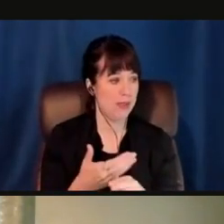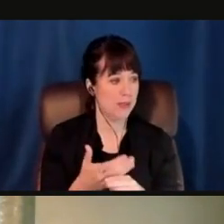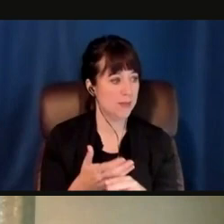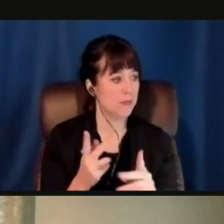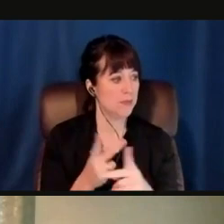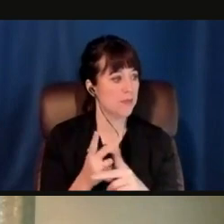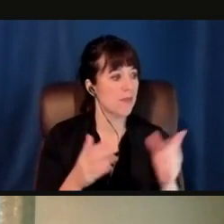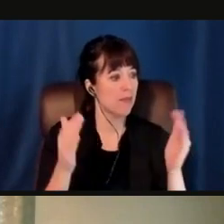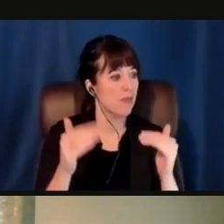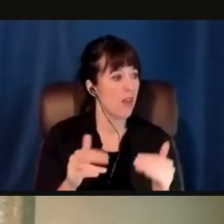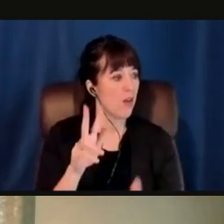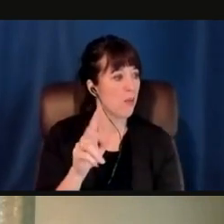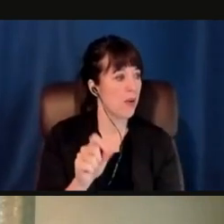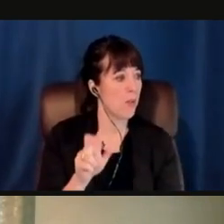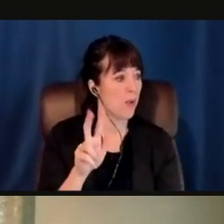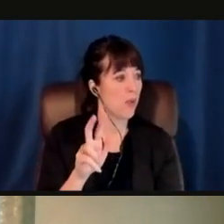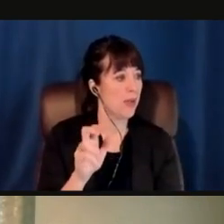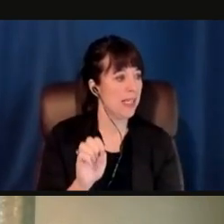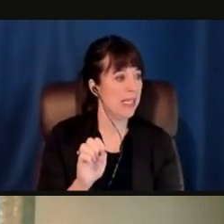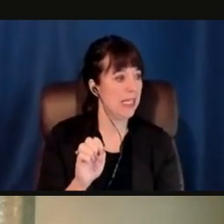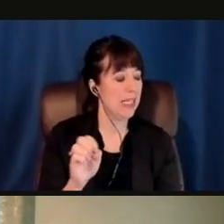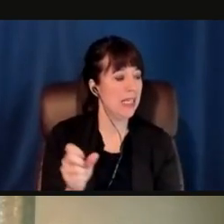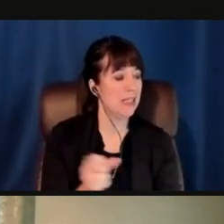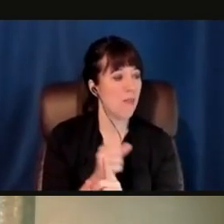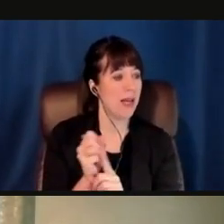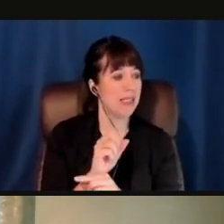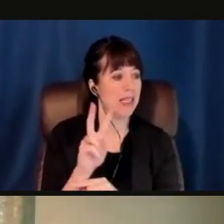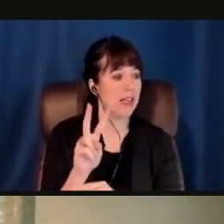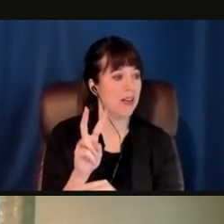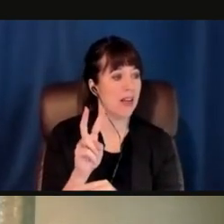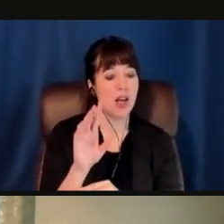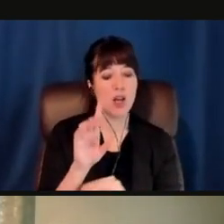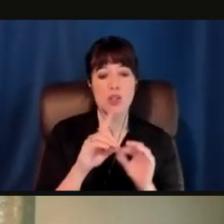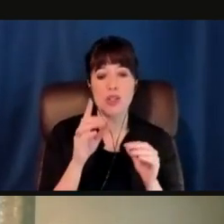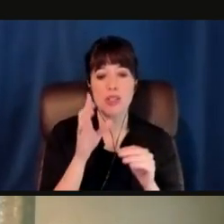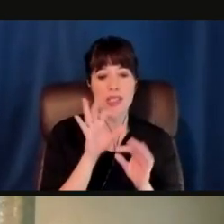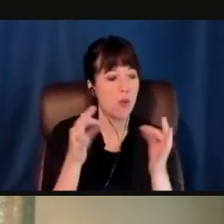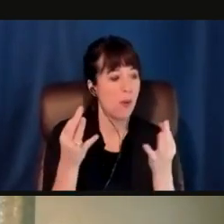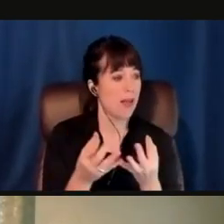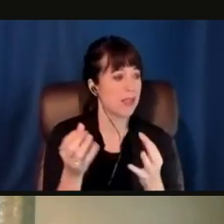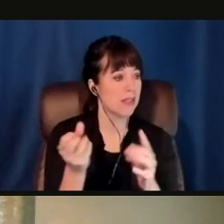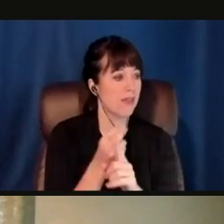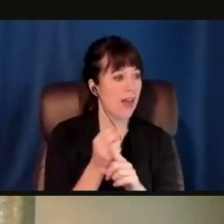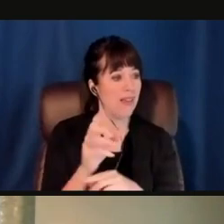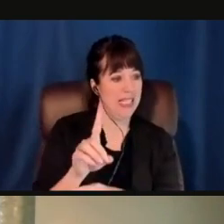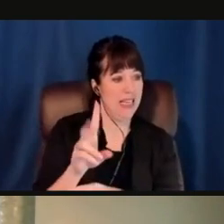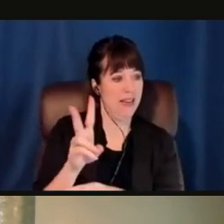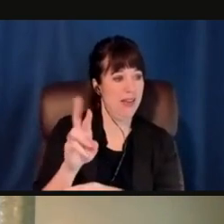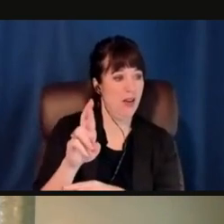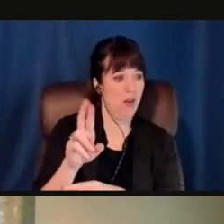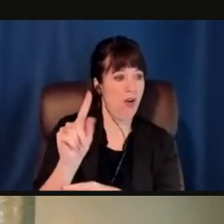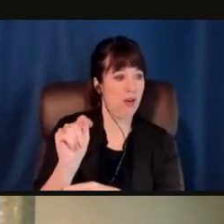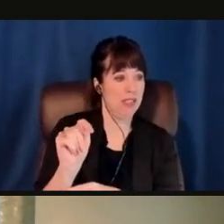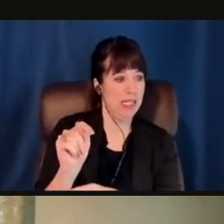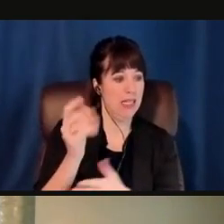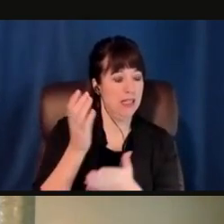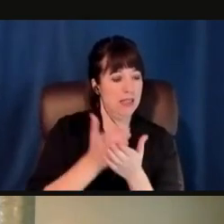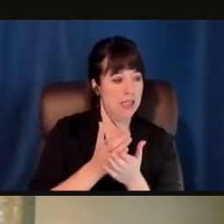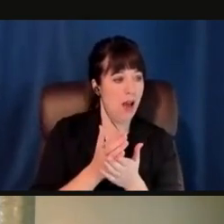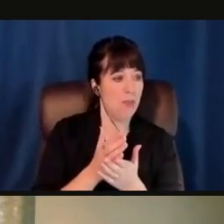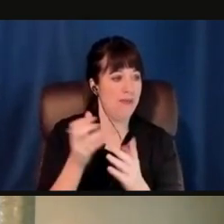Violence Response Team, Women's, let's see here, the DVRT Stop Violence Against Women Act grant